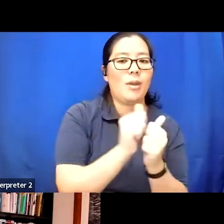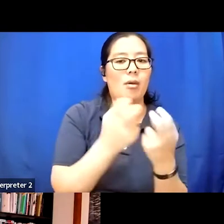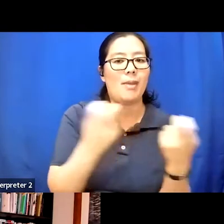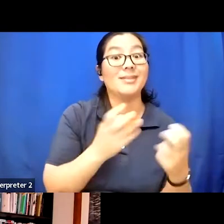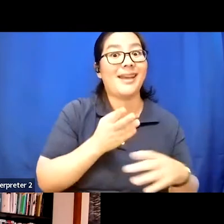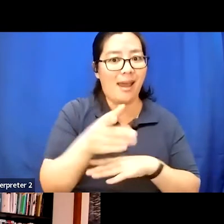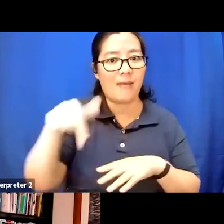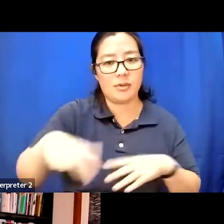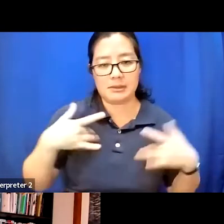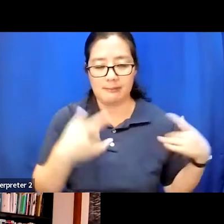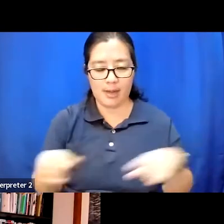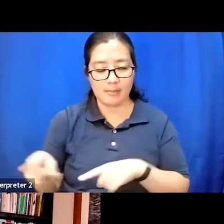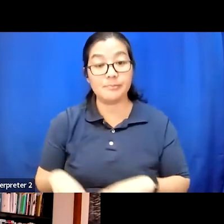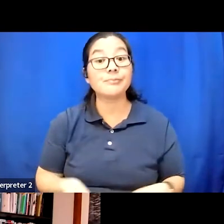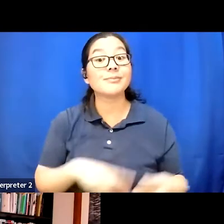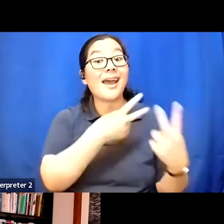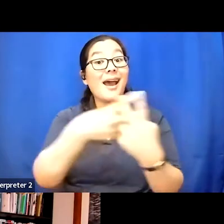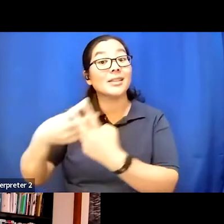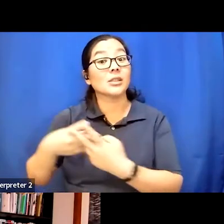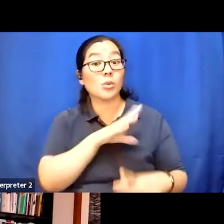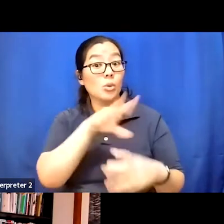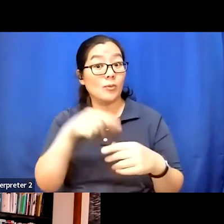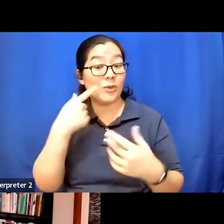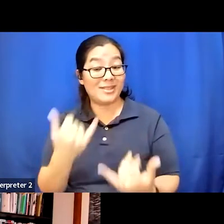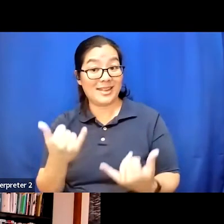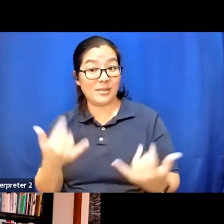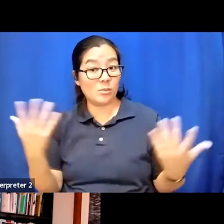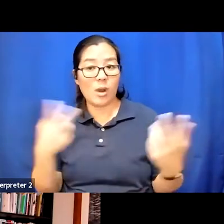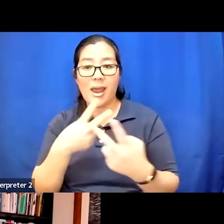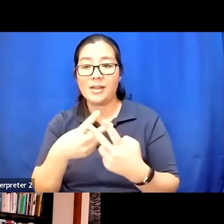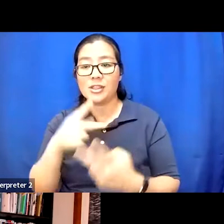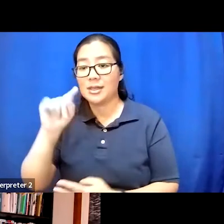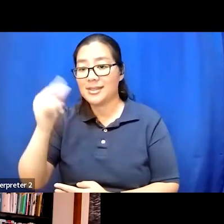The hashtags for today's event are #TigerTalks and